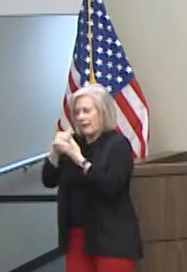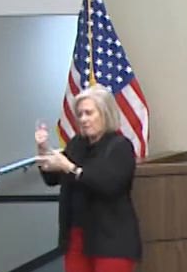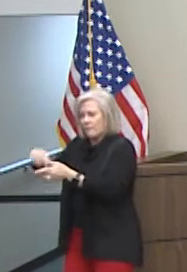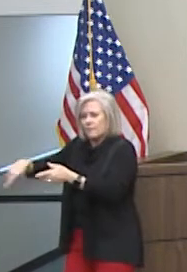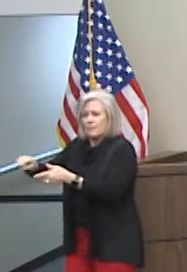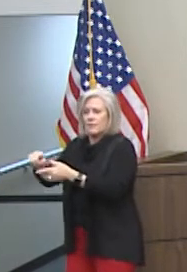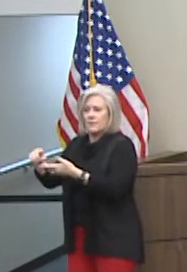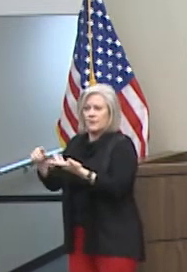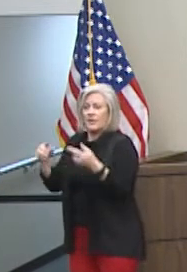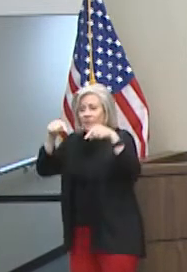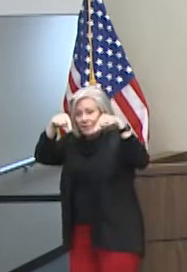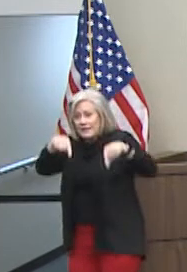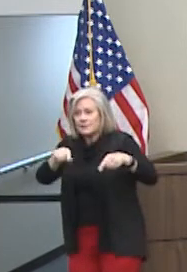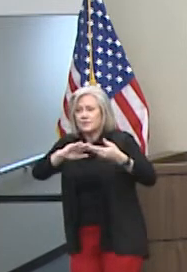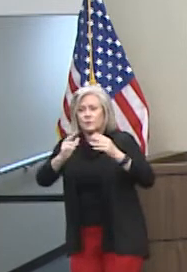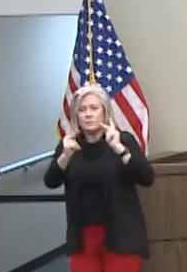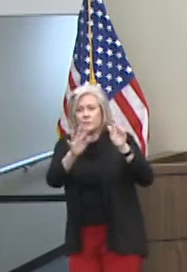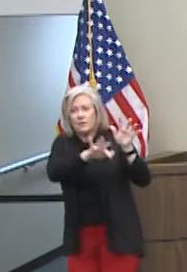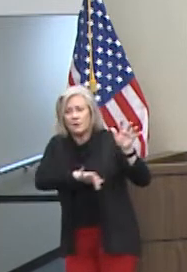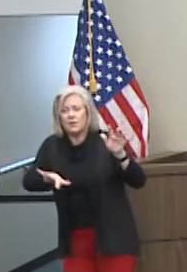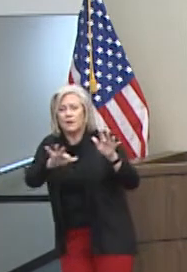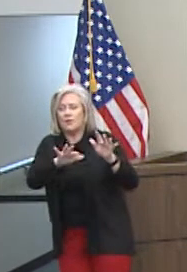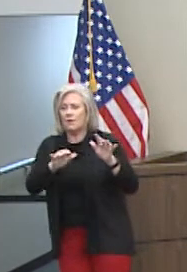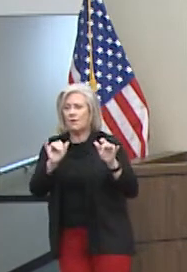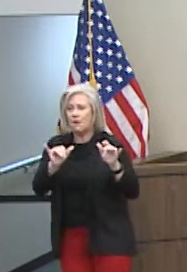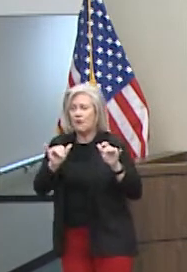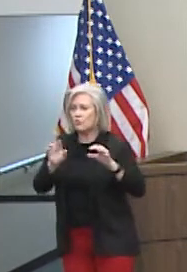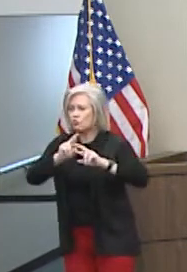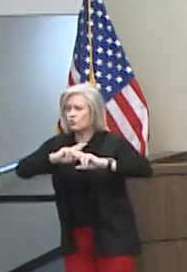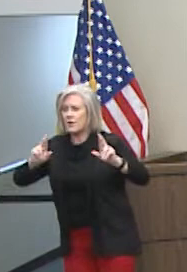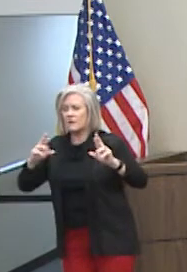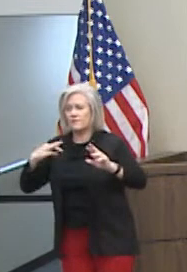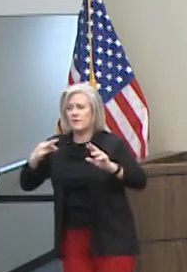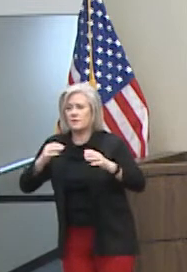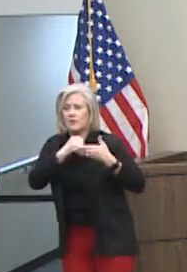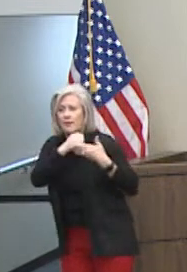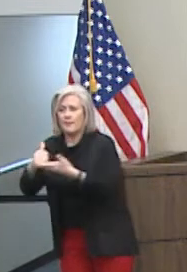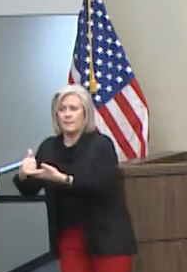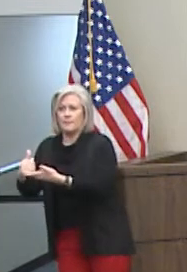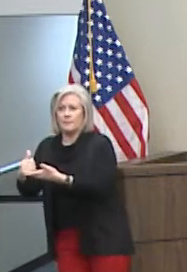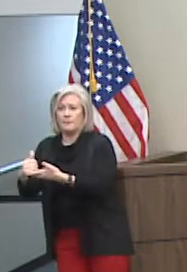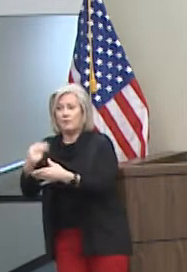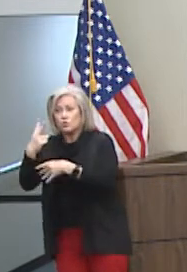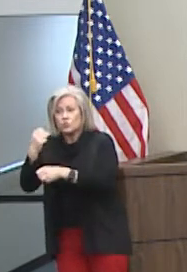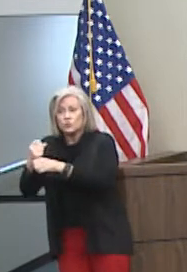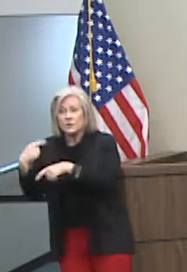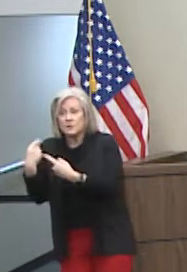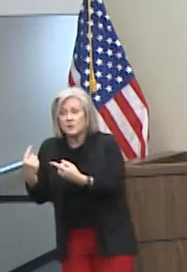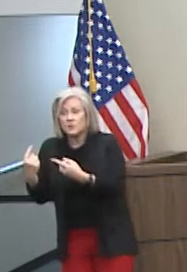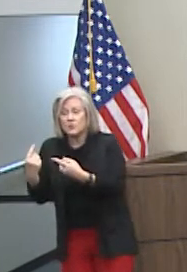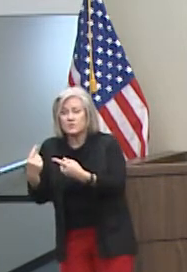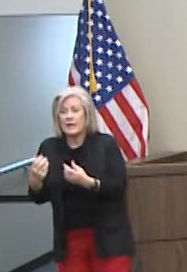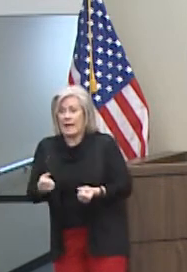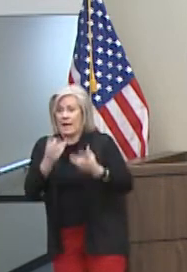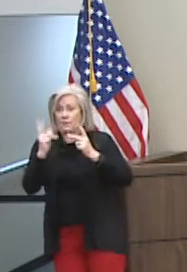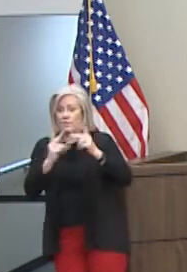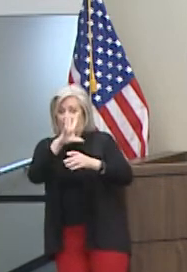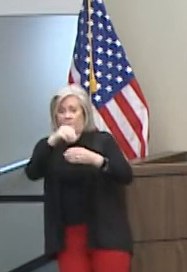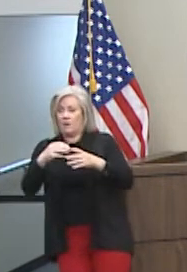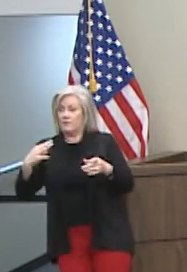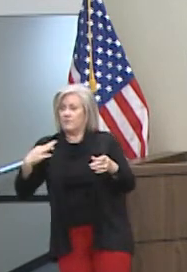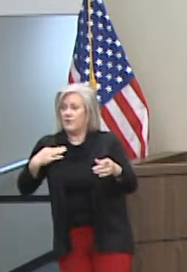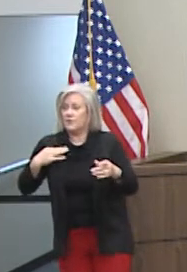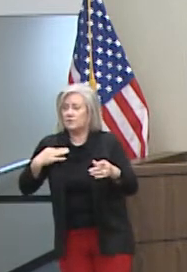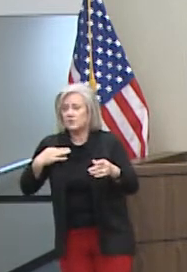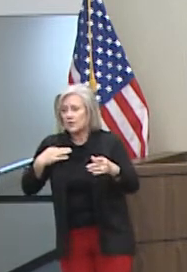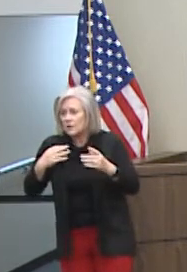this community that answered the call and over the last 2 years has almost doubled our total number of volunteers on